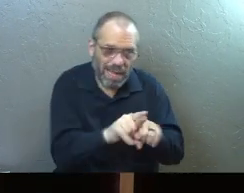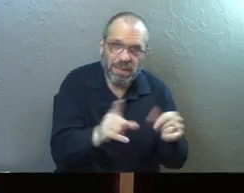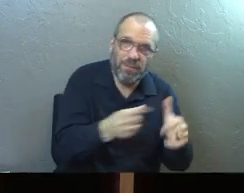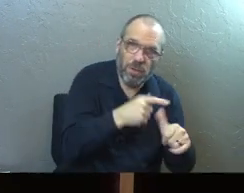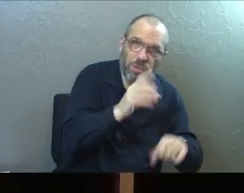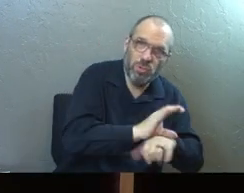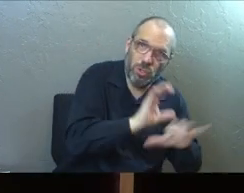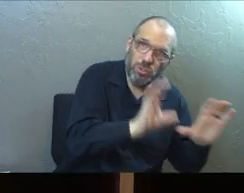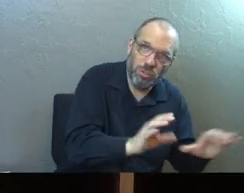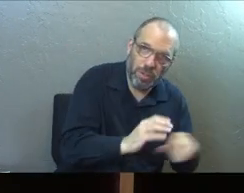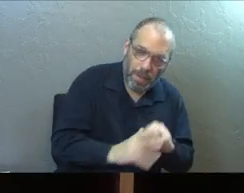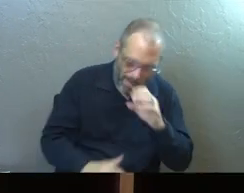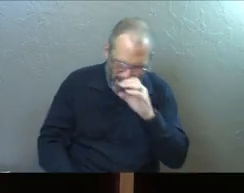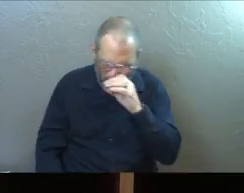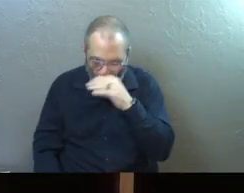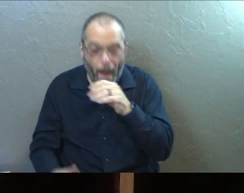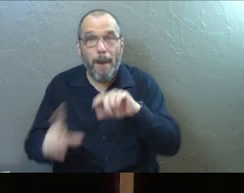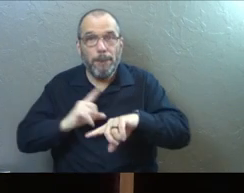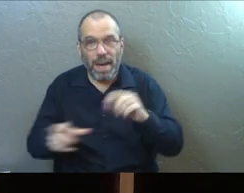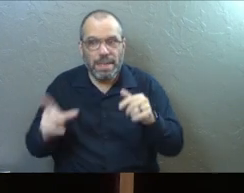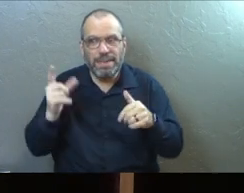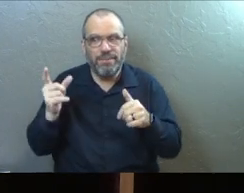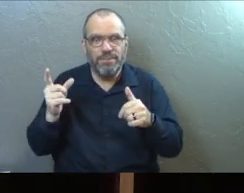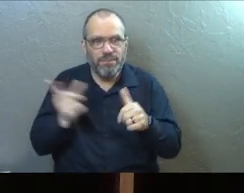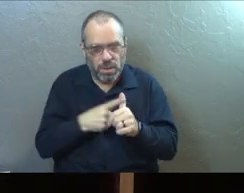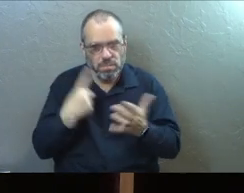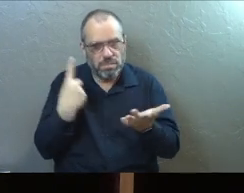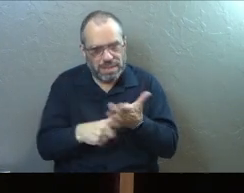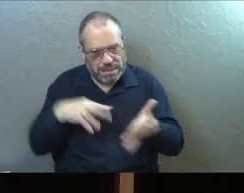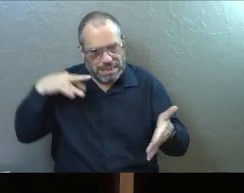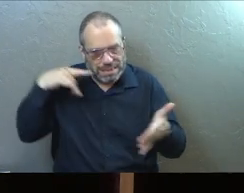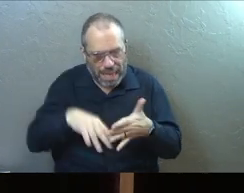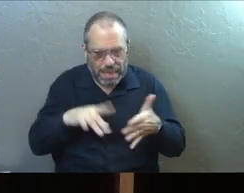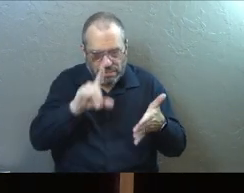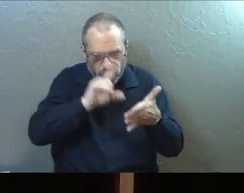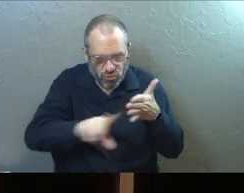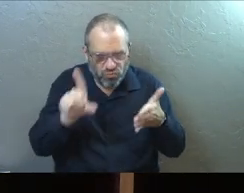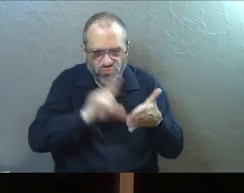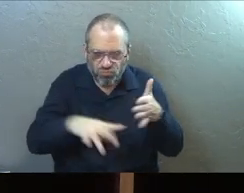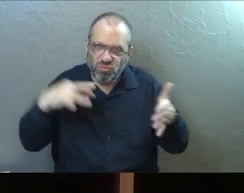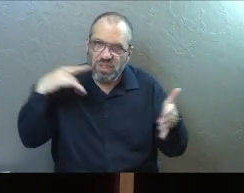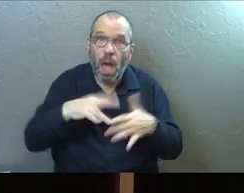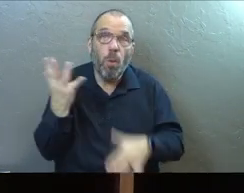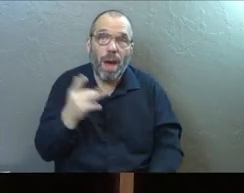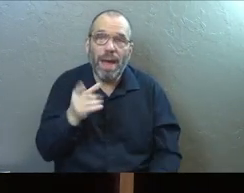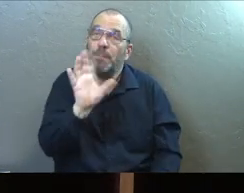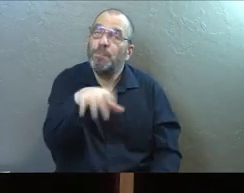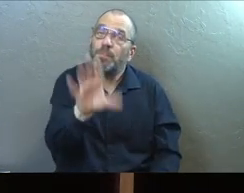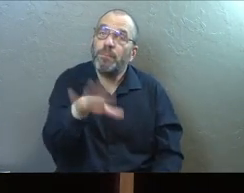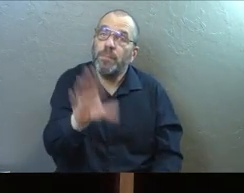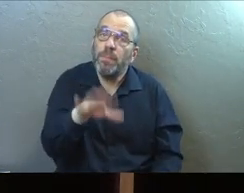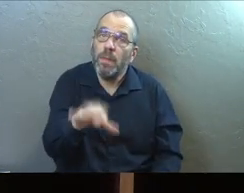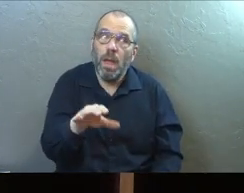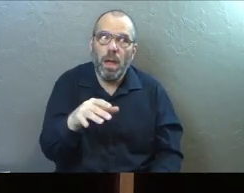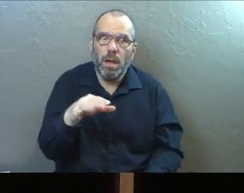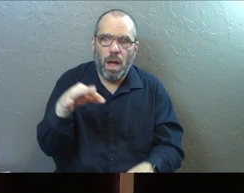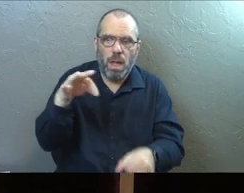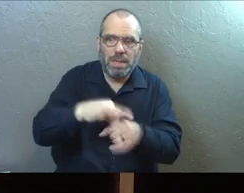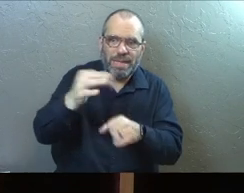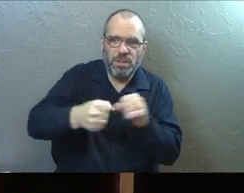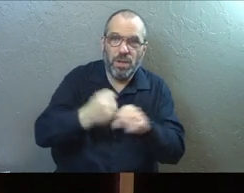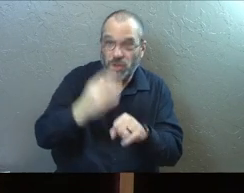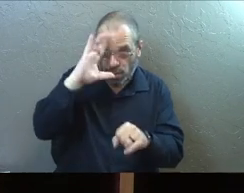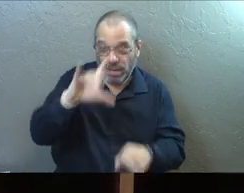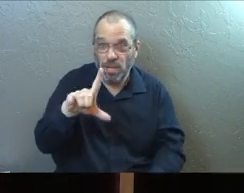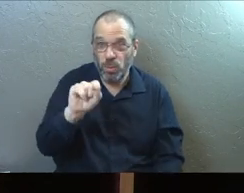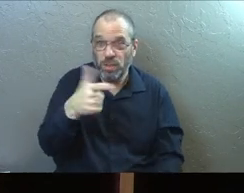were. But we need to talk about it. We need to gaze at it. We need to look at it. Because, guys, we're going into an election year. I don't know if you